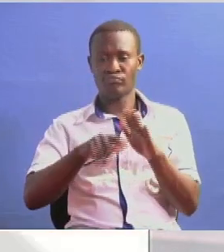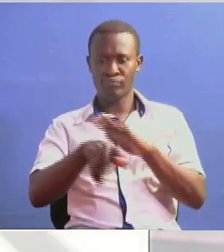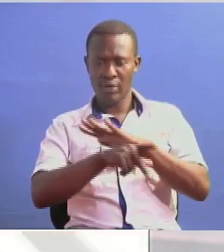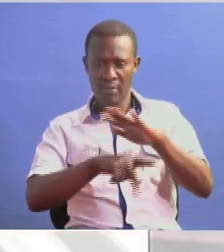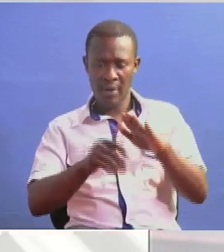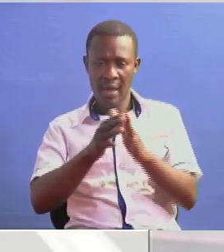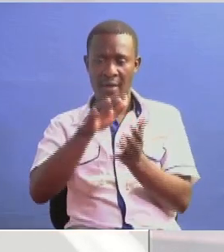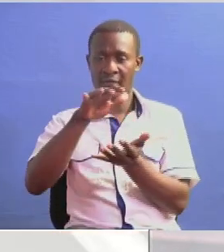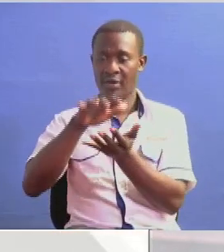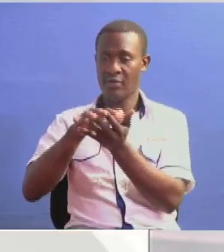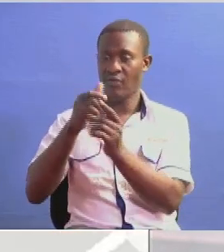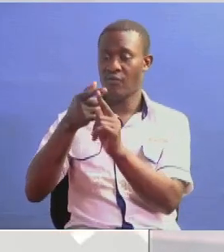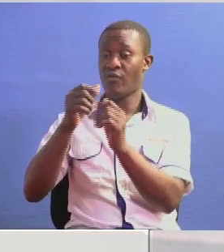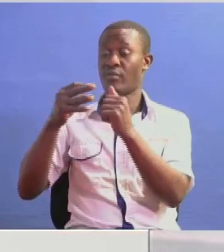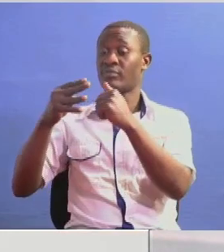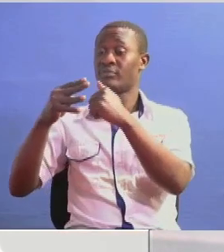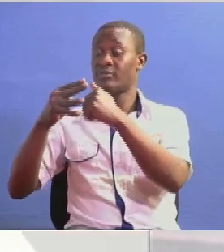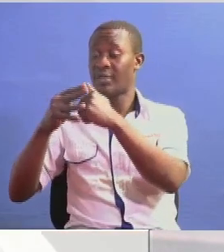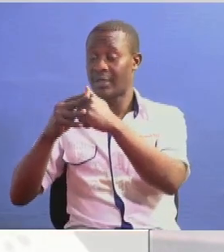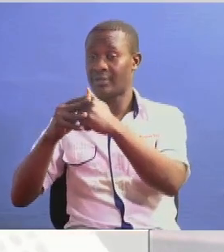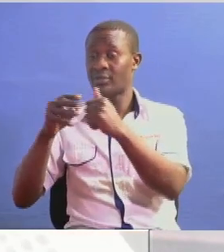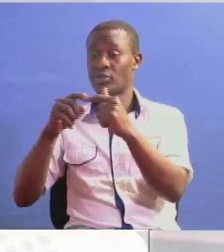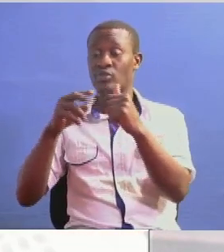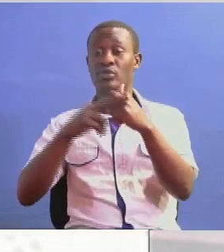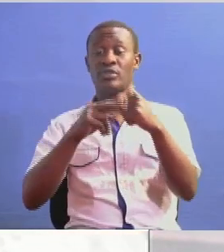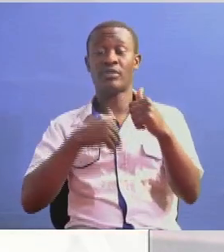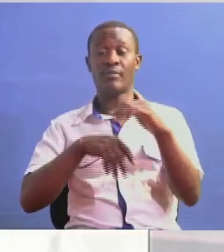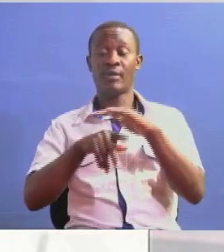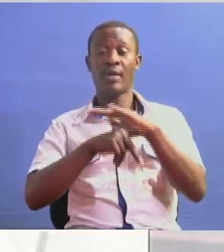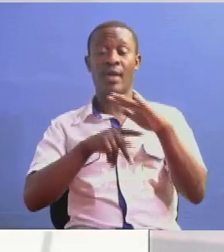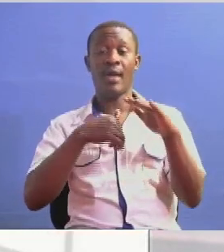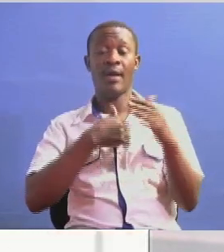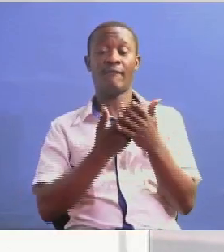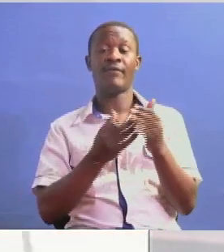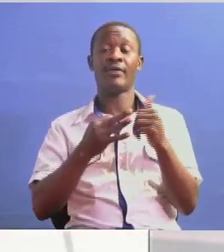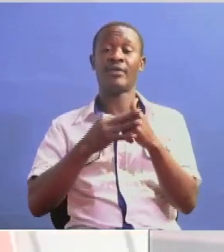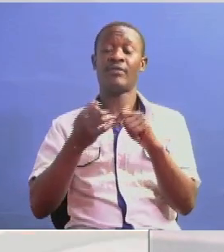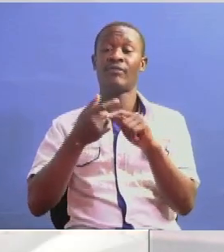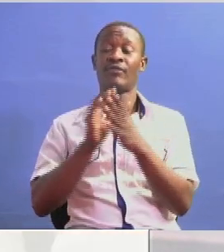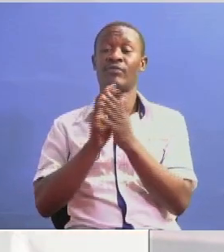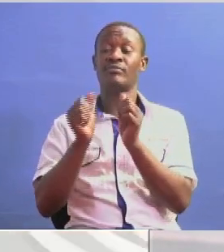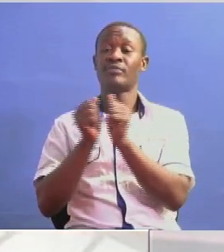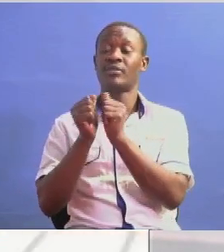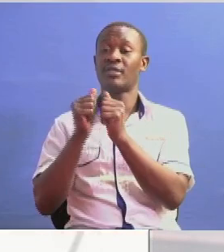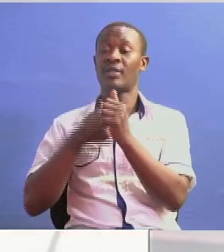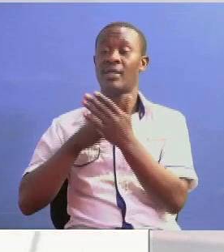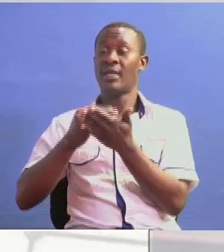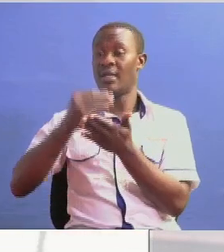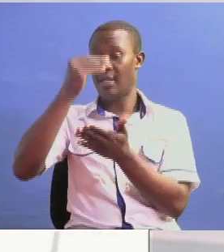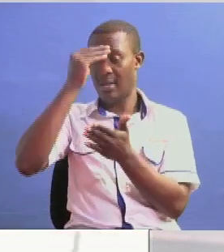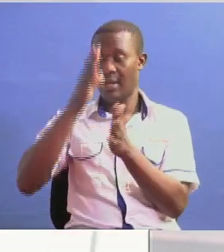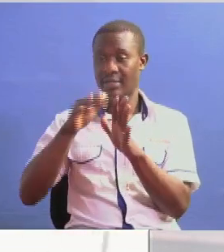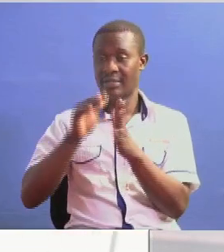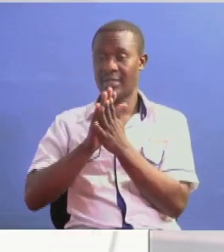reduced from 9 to 7. Upper primary will have 8 learning areas down from 10, and learners in junior secondary